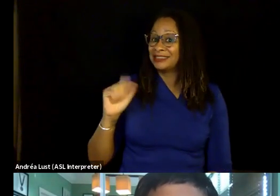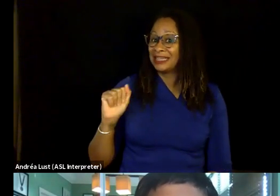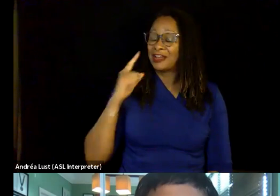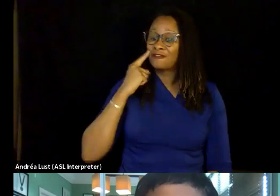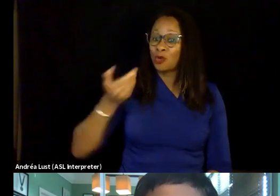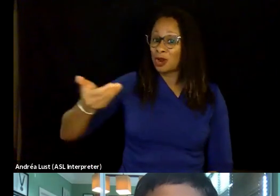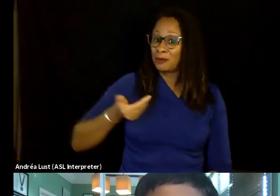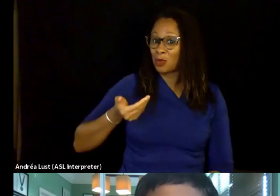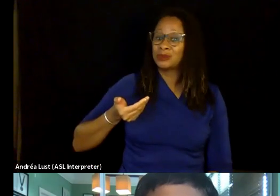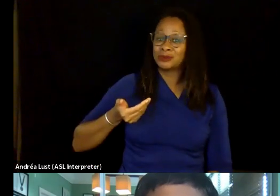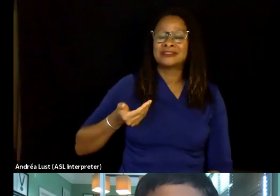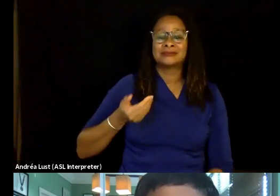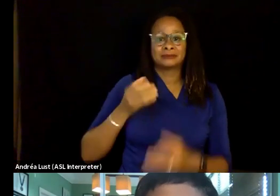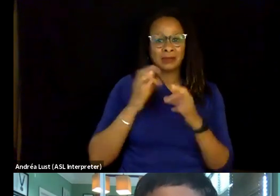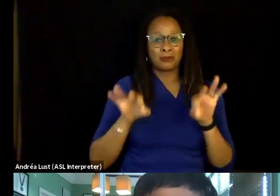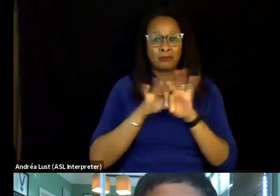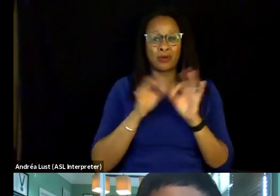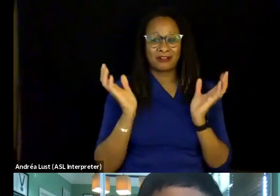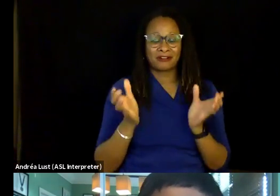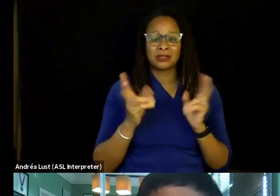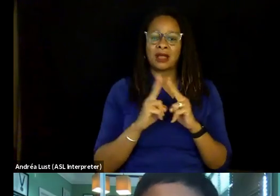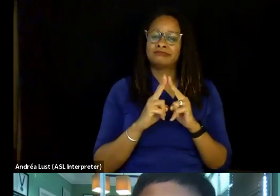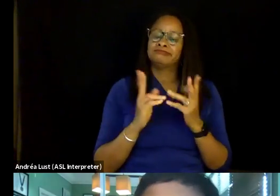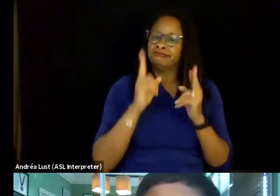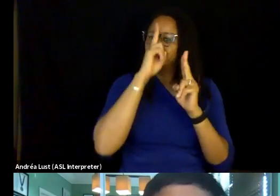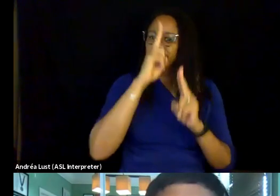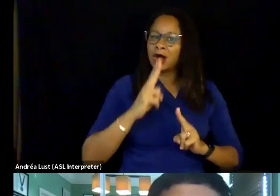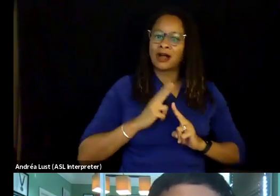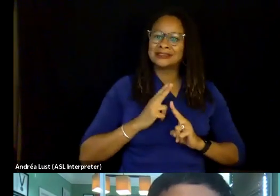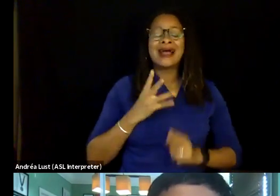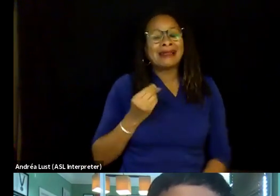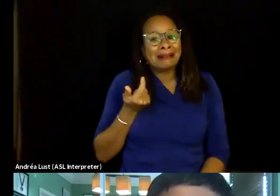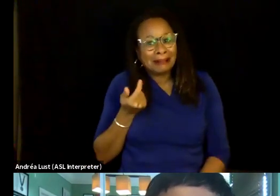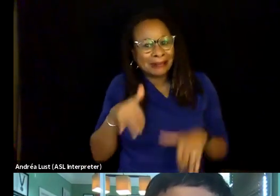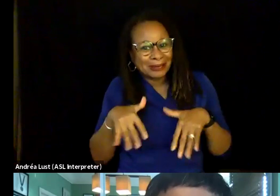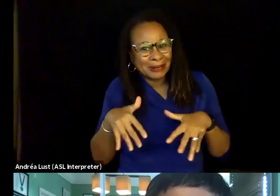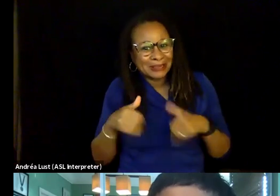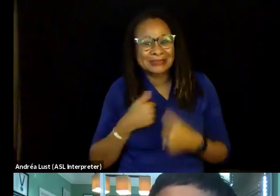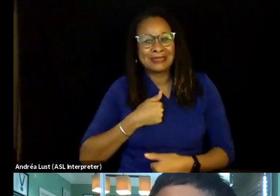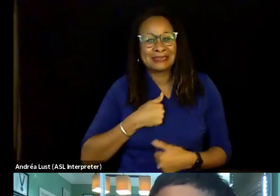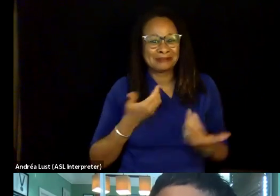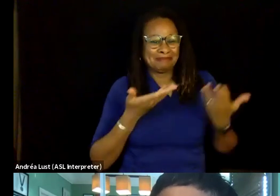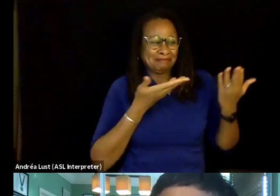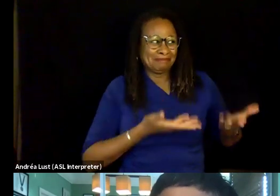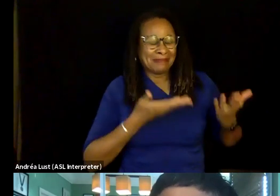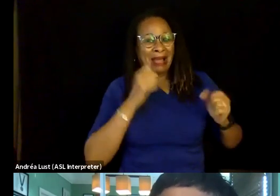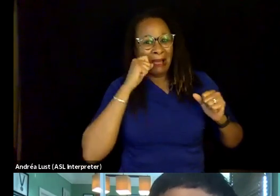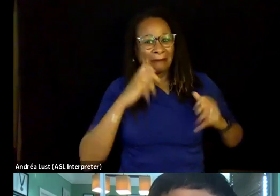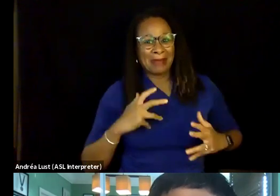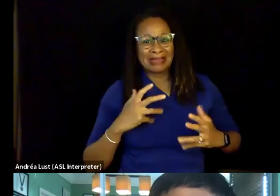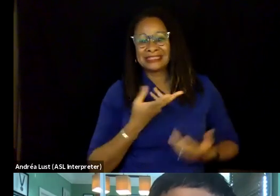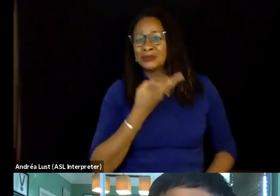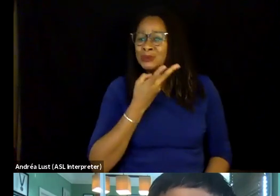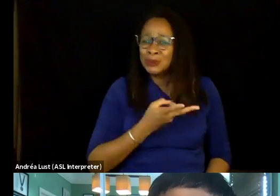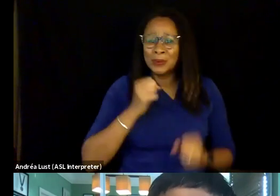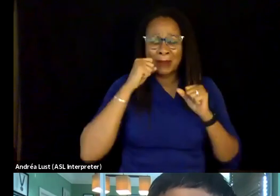important conversation. I am incredibly honored and even a little nervous to be in the presence of those amazing, two